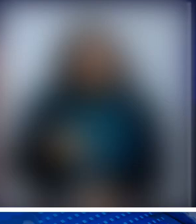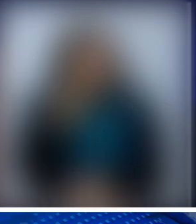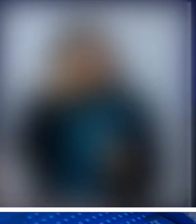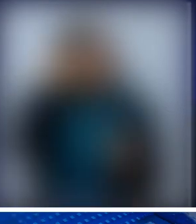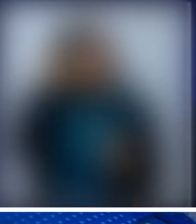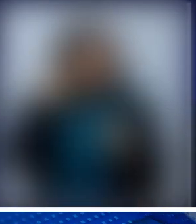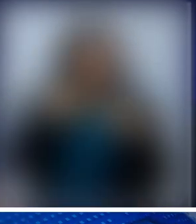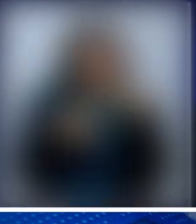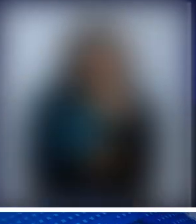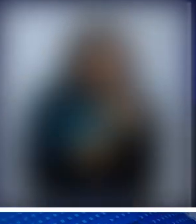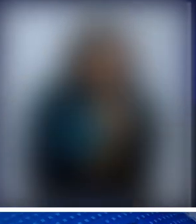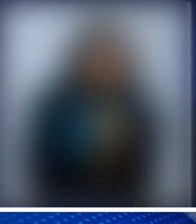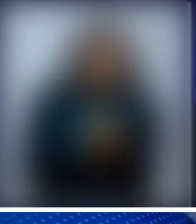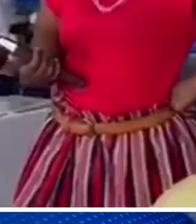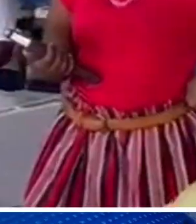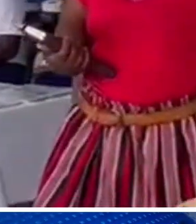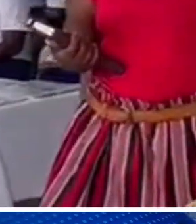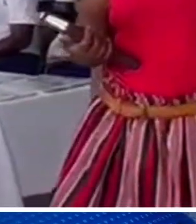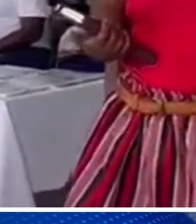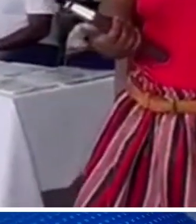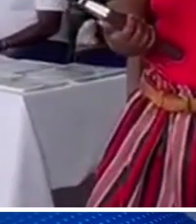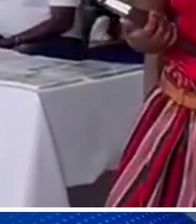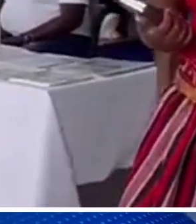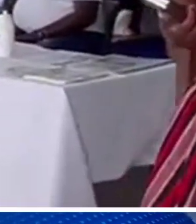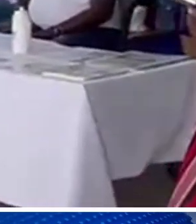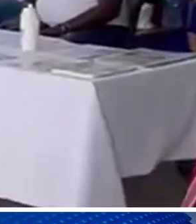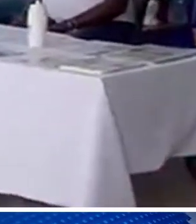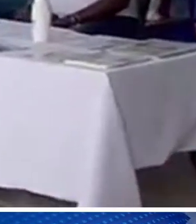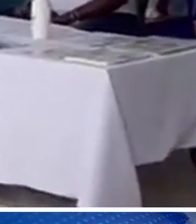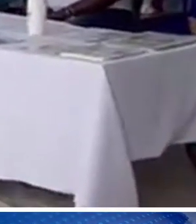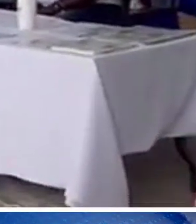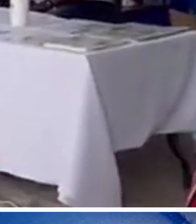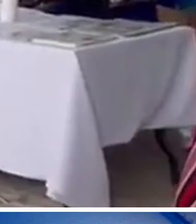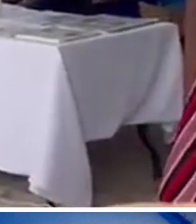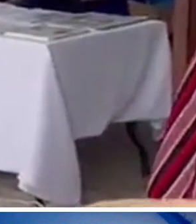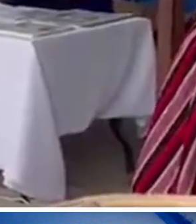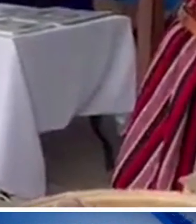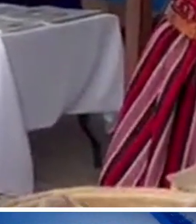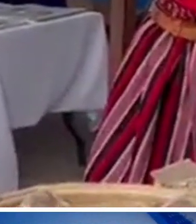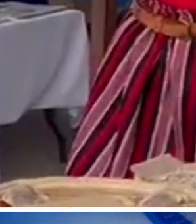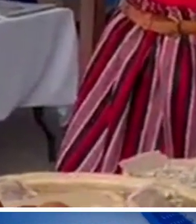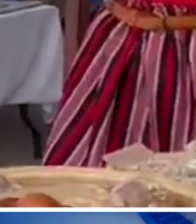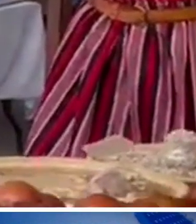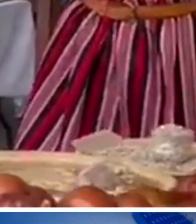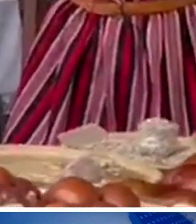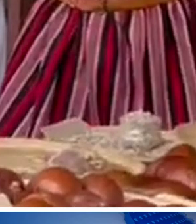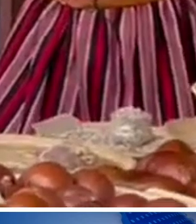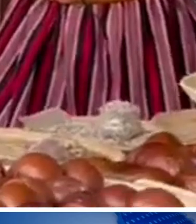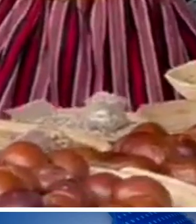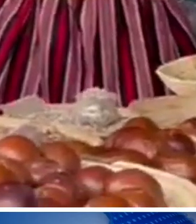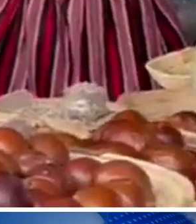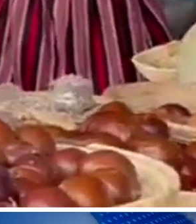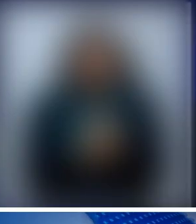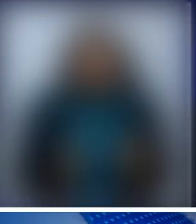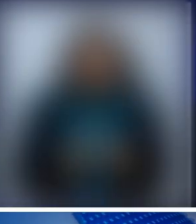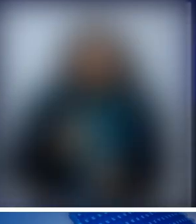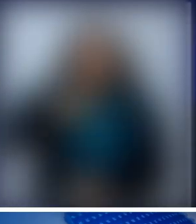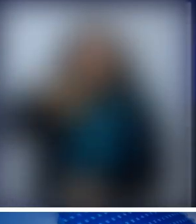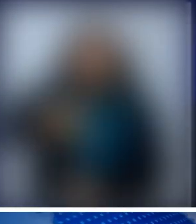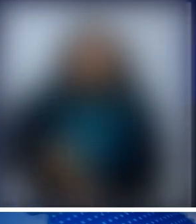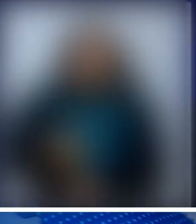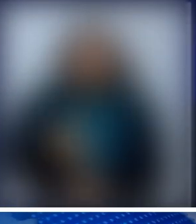to assist with policy formulation and immediate intervention that the government can provide to our citizens. All right.